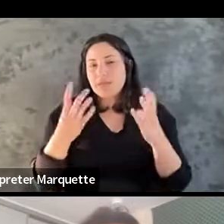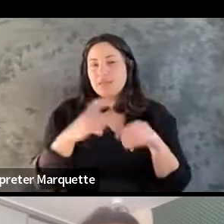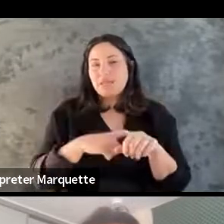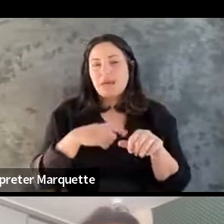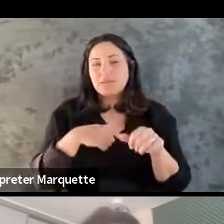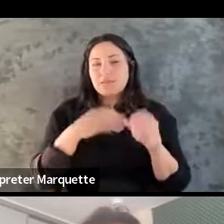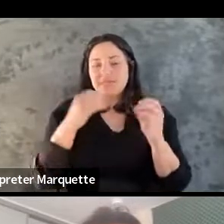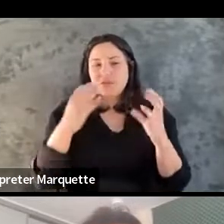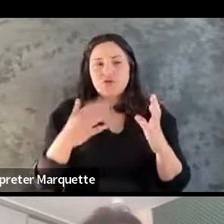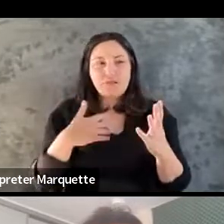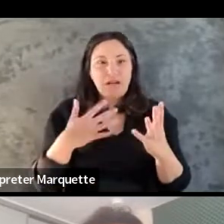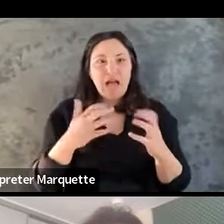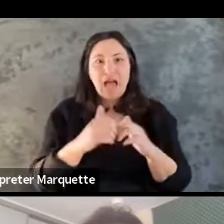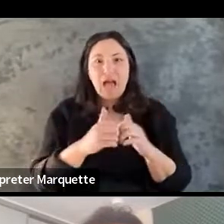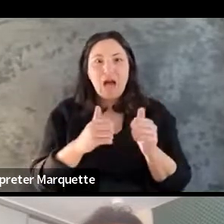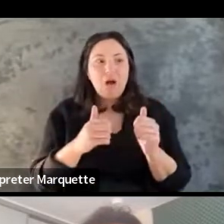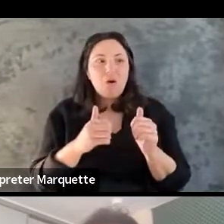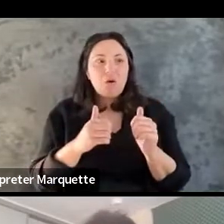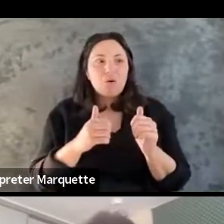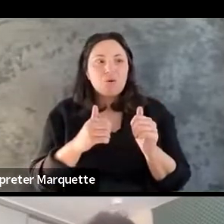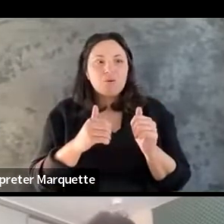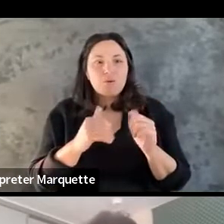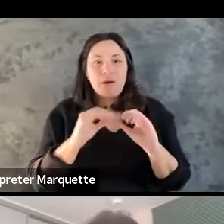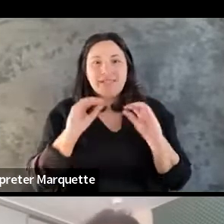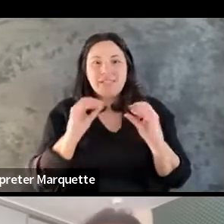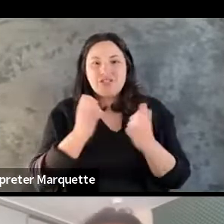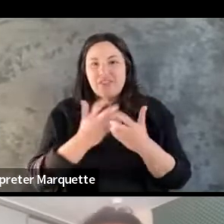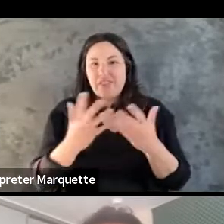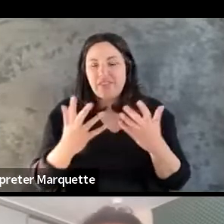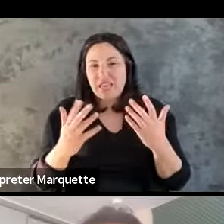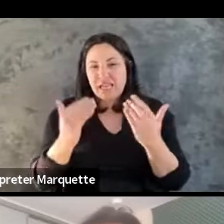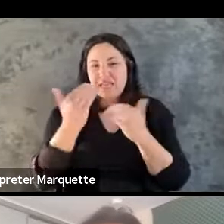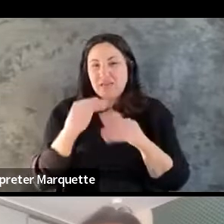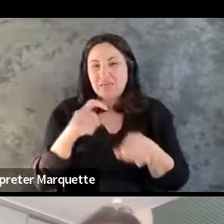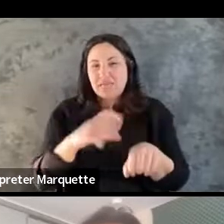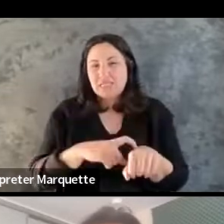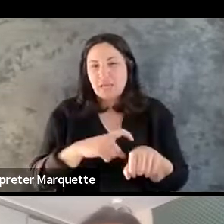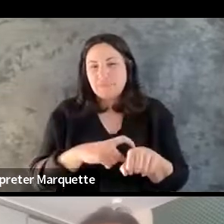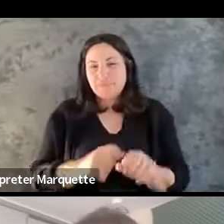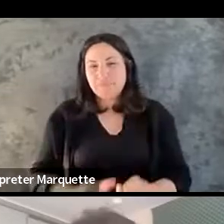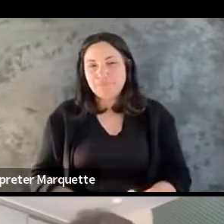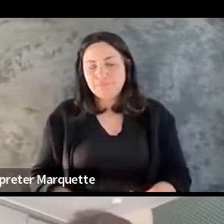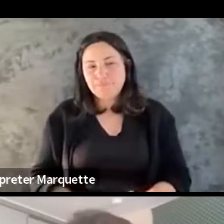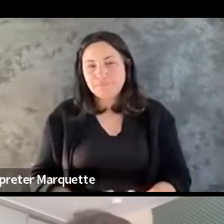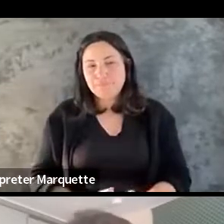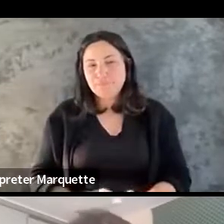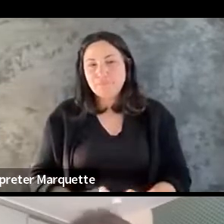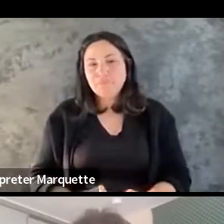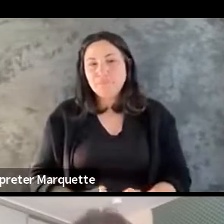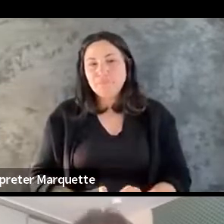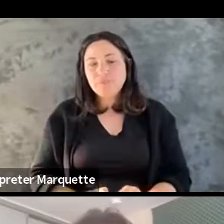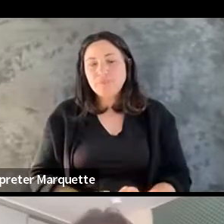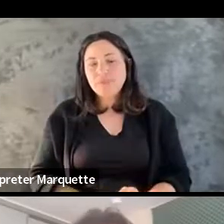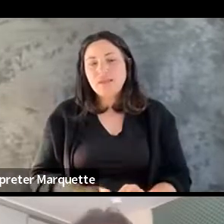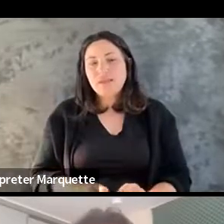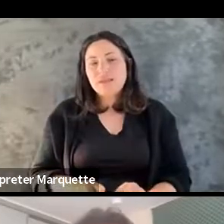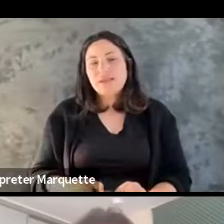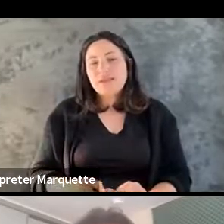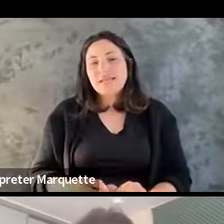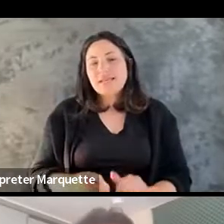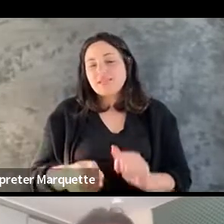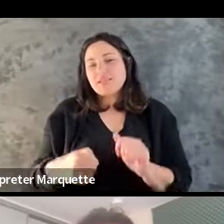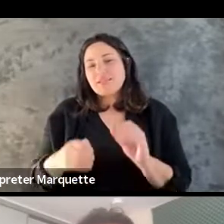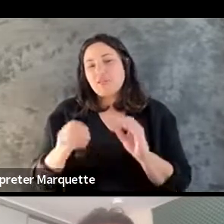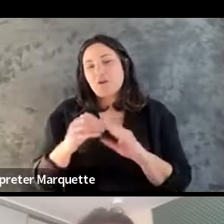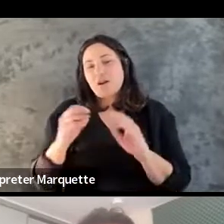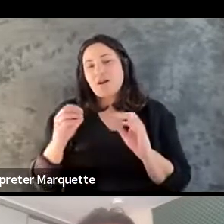that's always their conversation. So it is the opposite of like, oh, let me waste an hour here watching a movie. It's more like, how do I